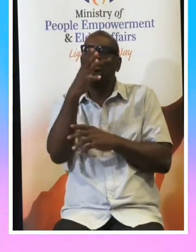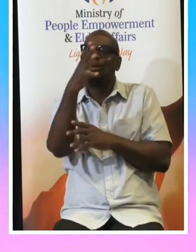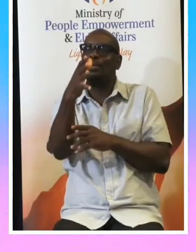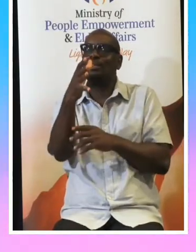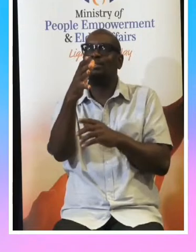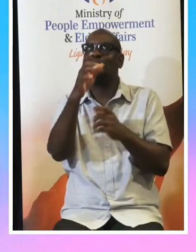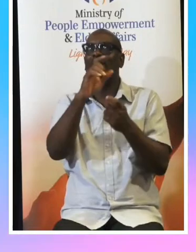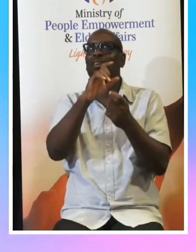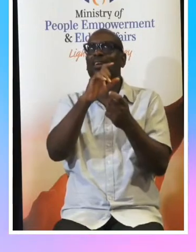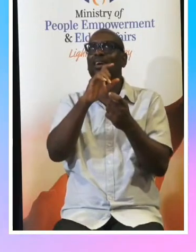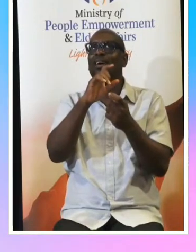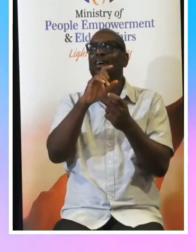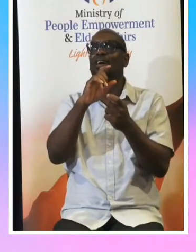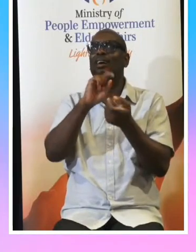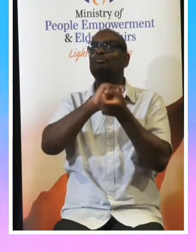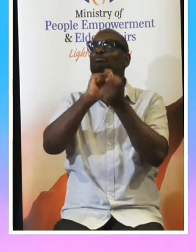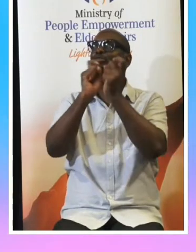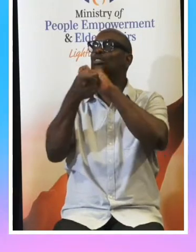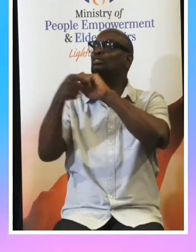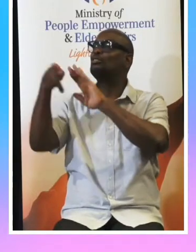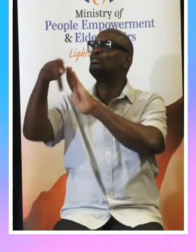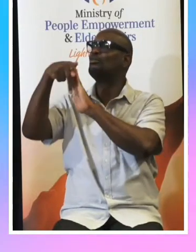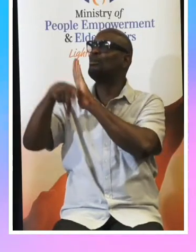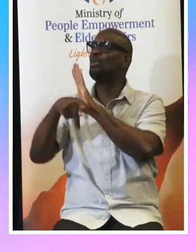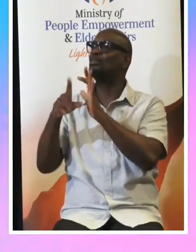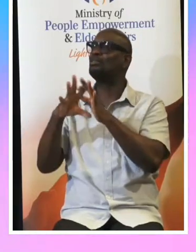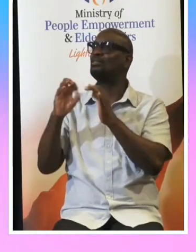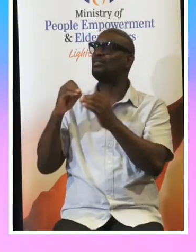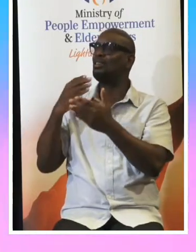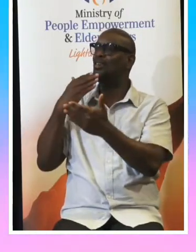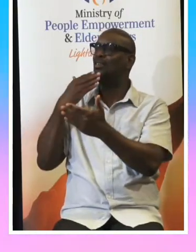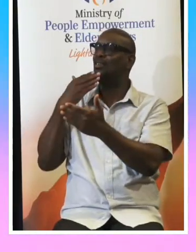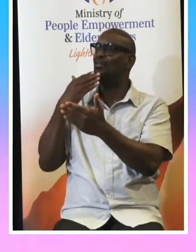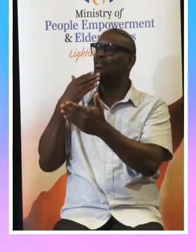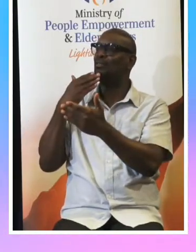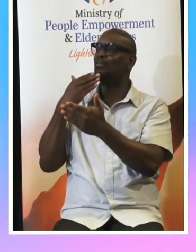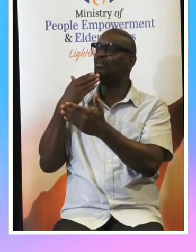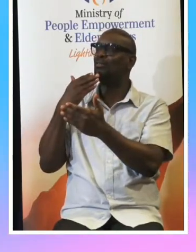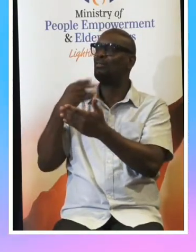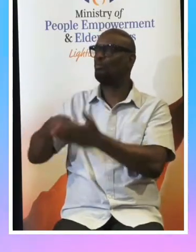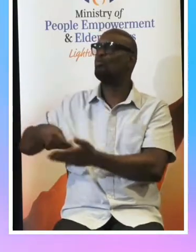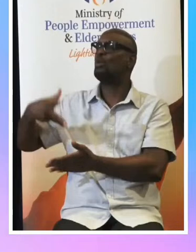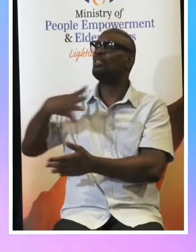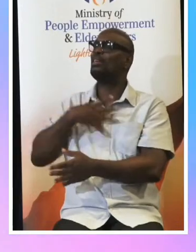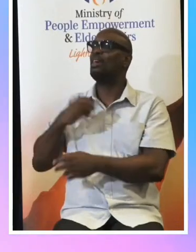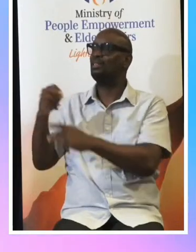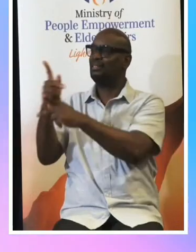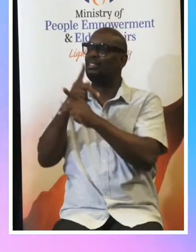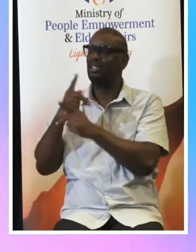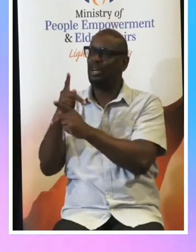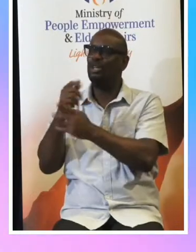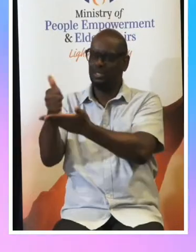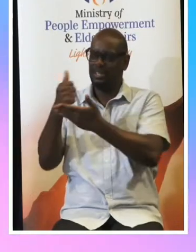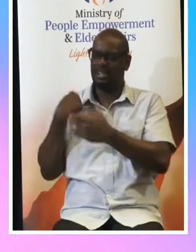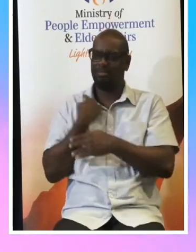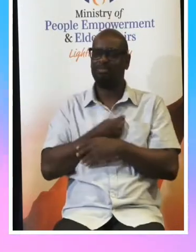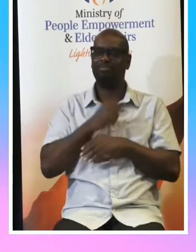politics and a policy of love and care so that we build a better Barbados